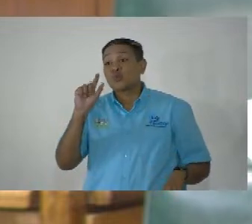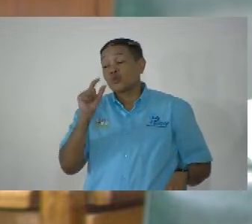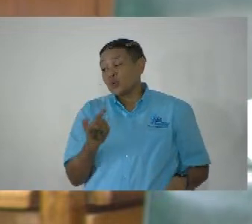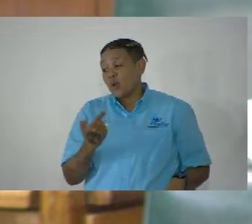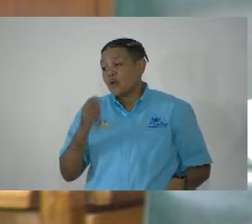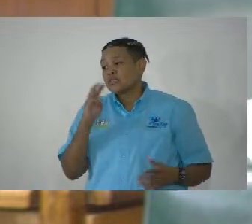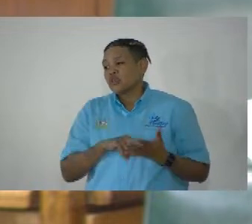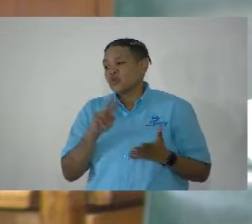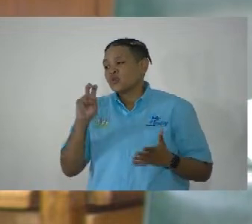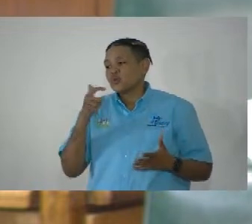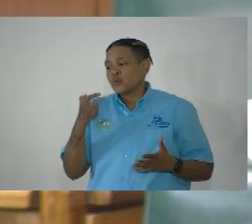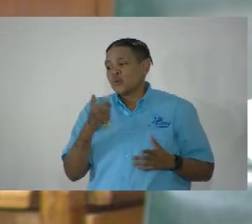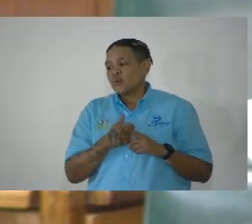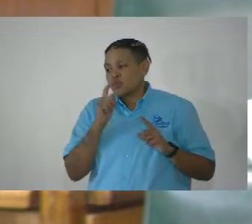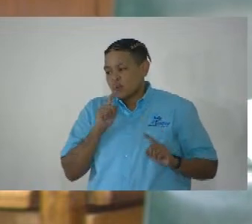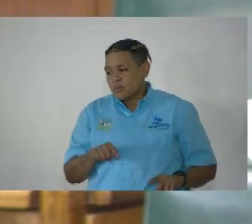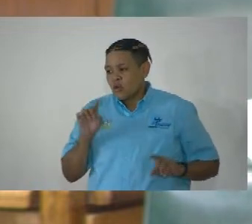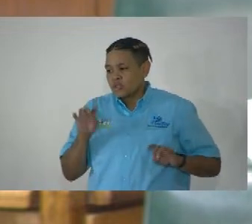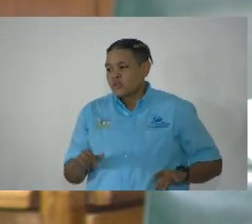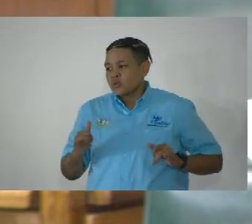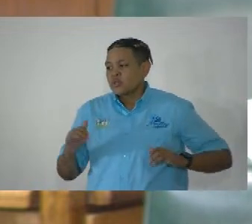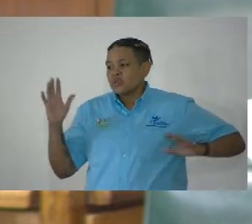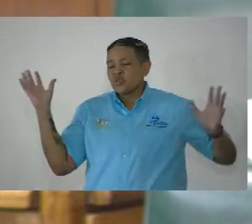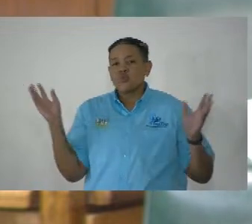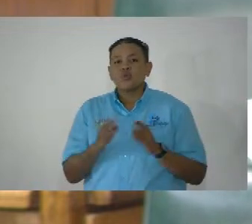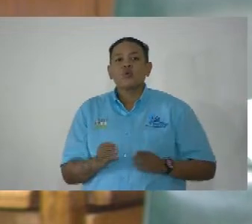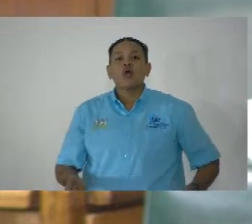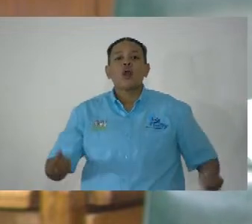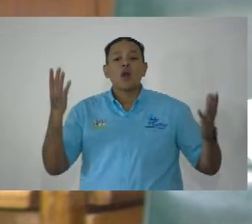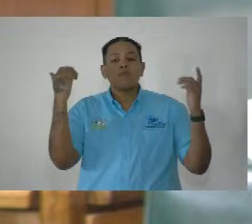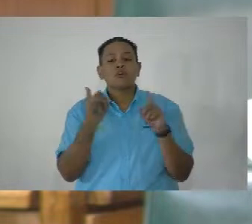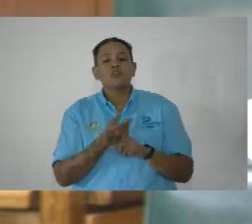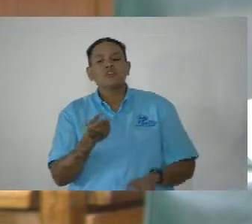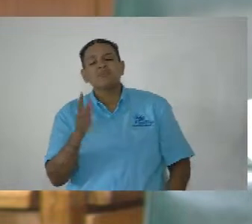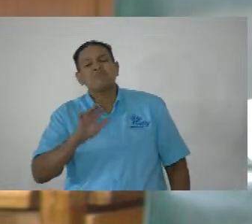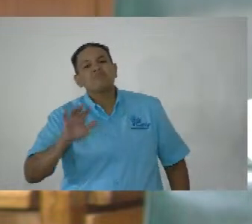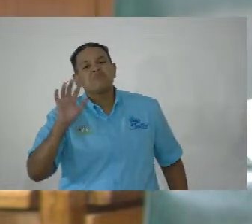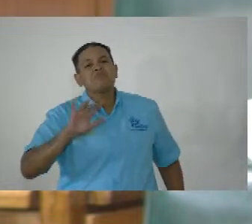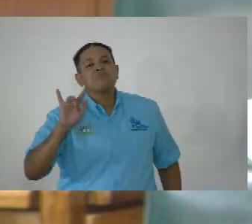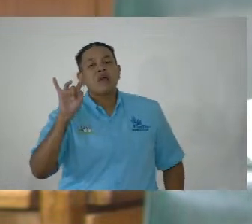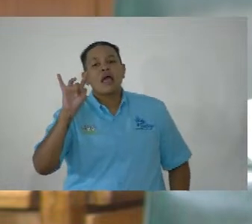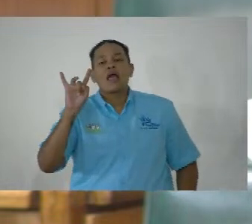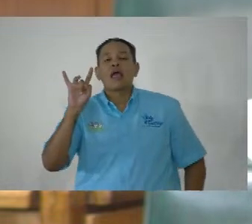6,221 reports, which brings that total to approximately